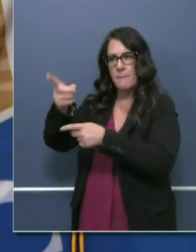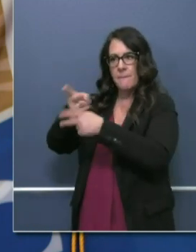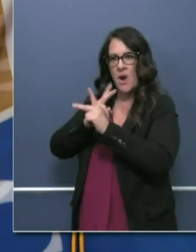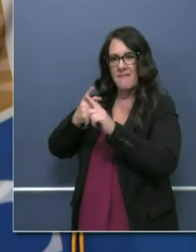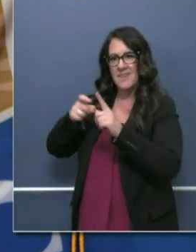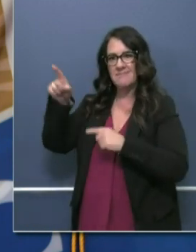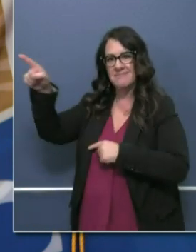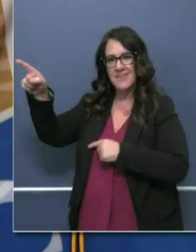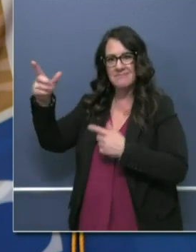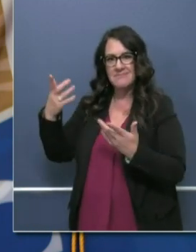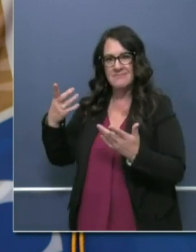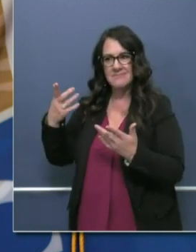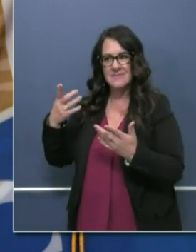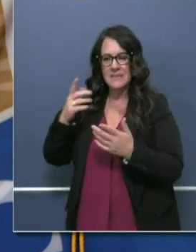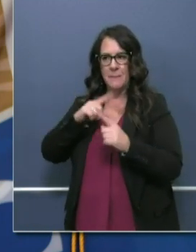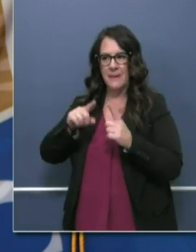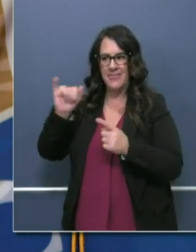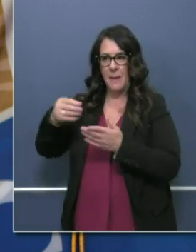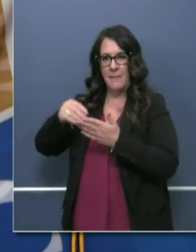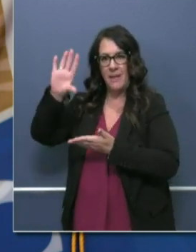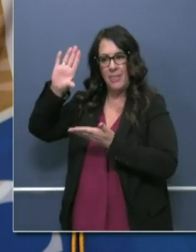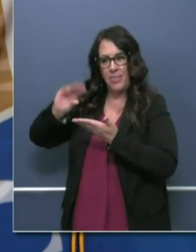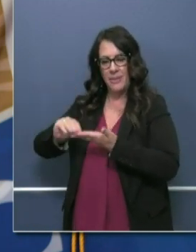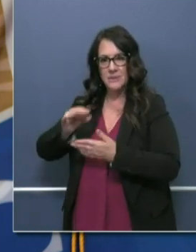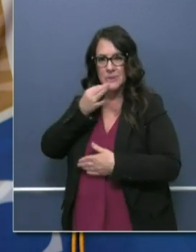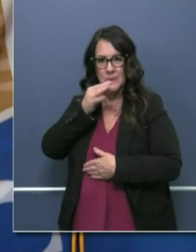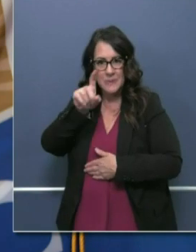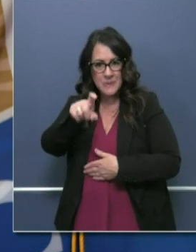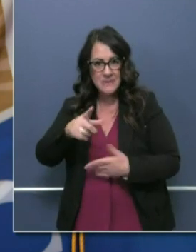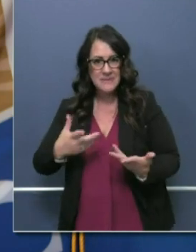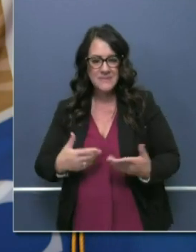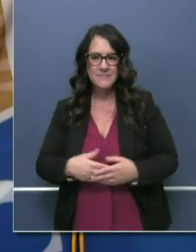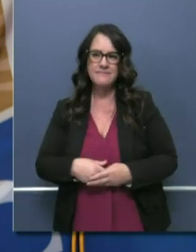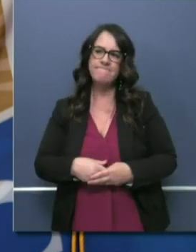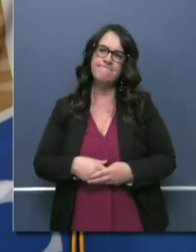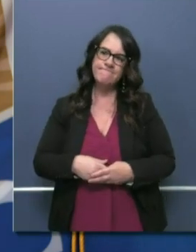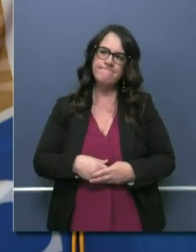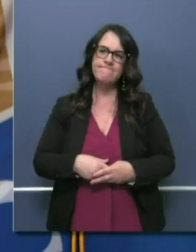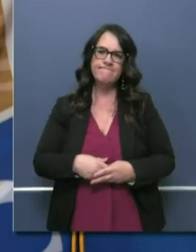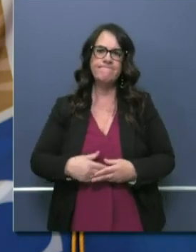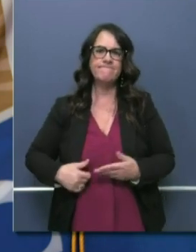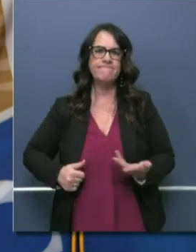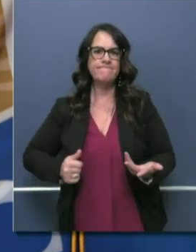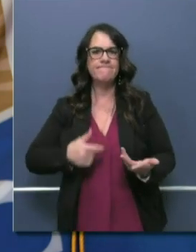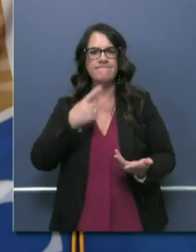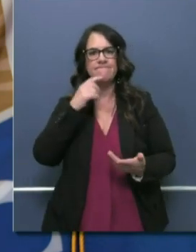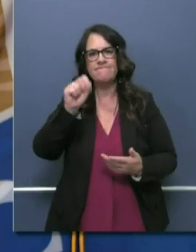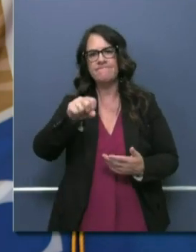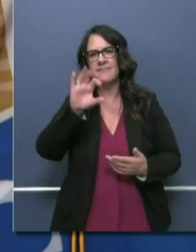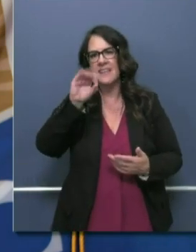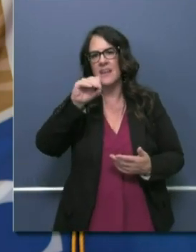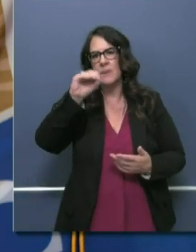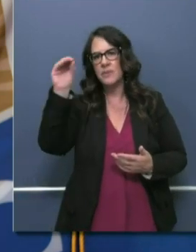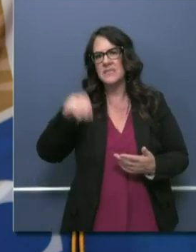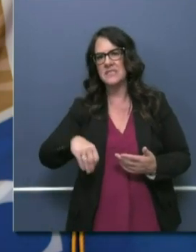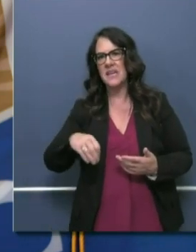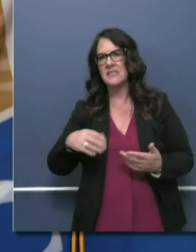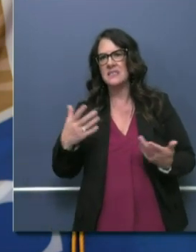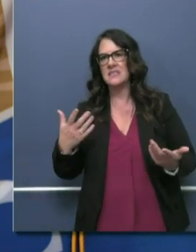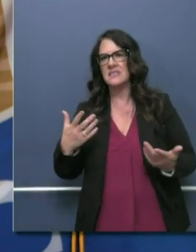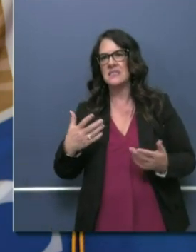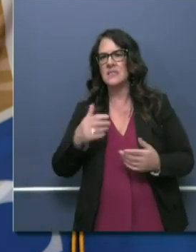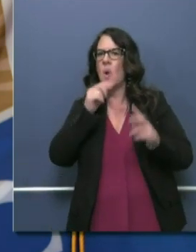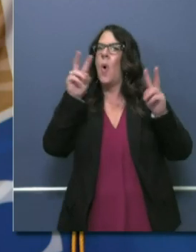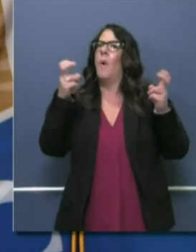anticipation of it depleting soon? Yeah, so we're getting close, as probably 90% of the states, though don't quote me,